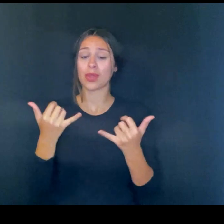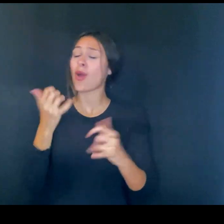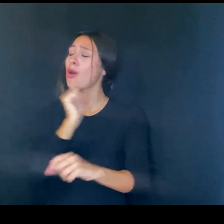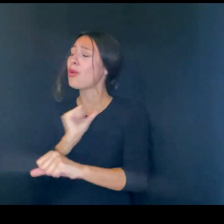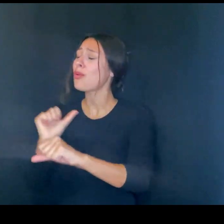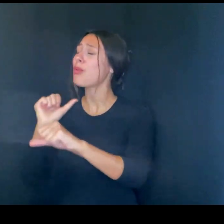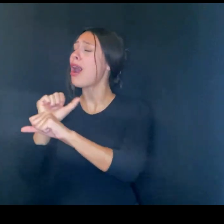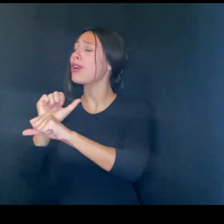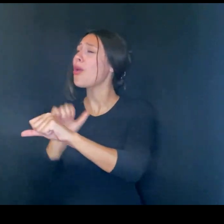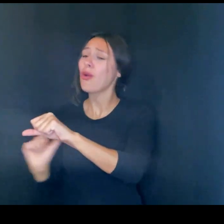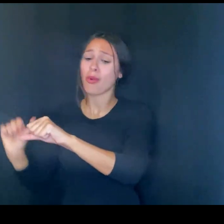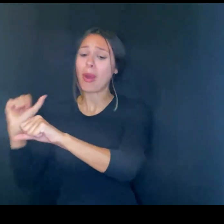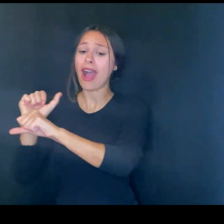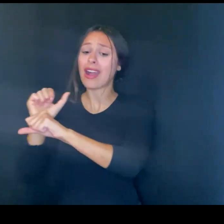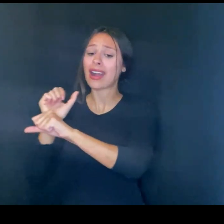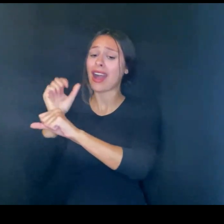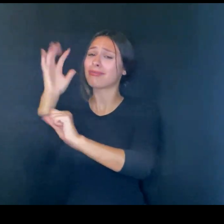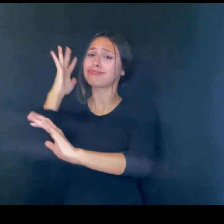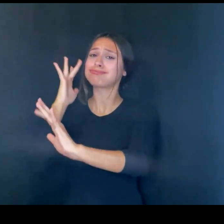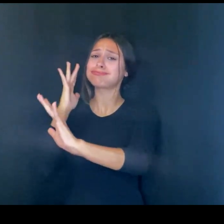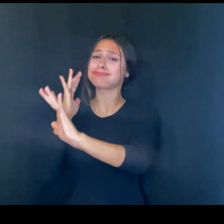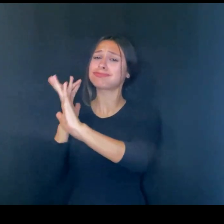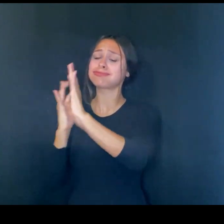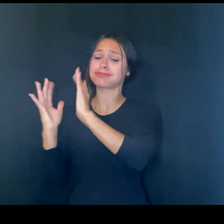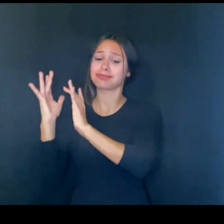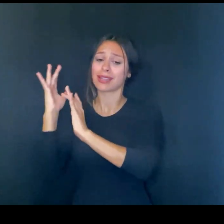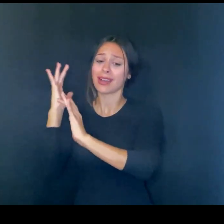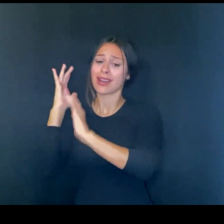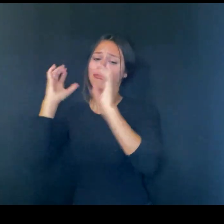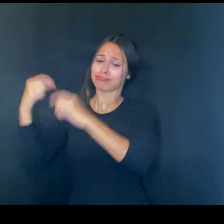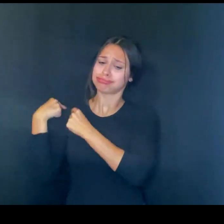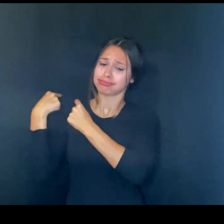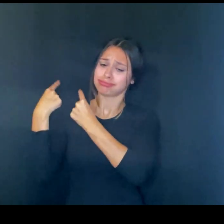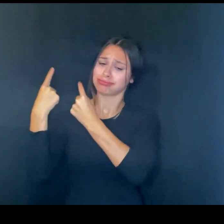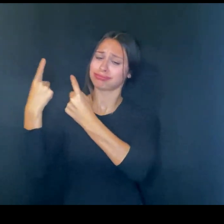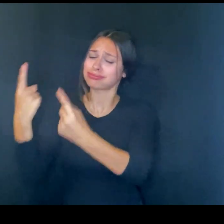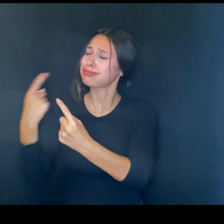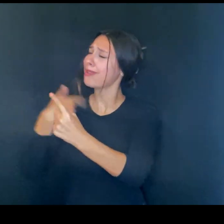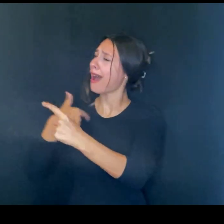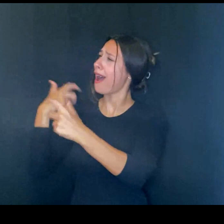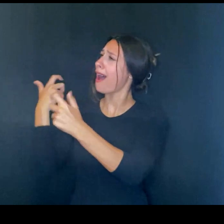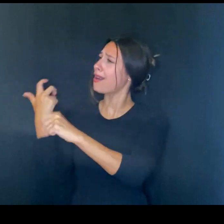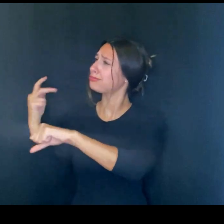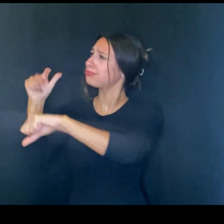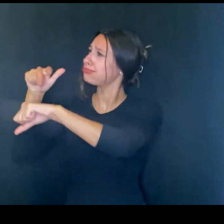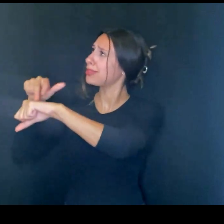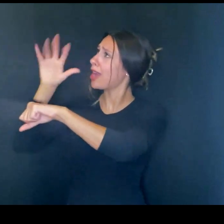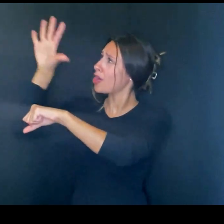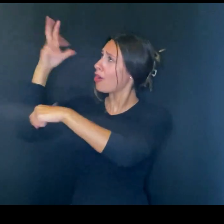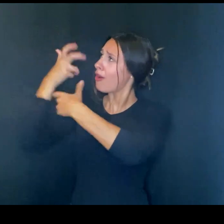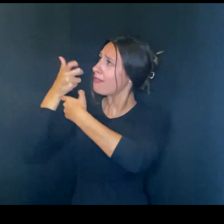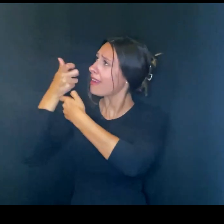Say, oh rock of ages, I'm standing on your